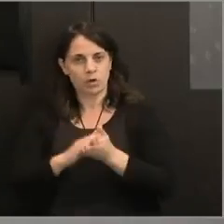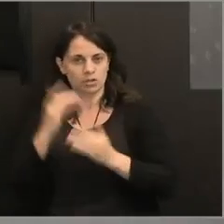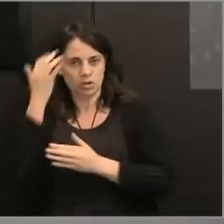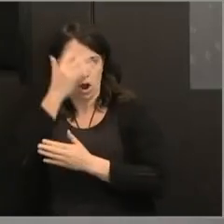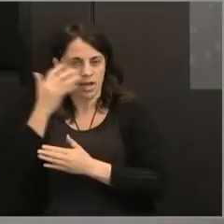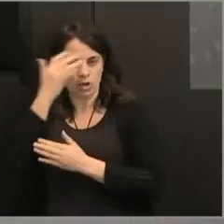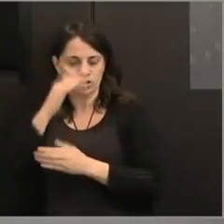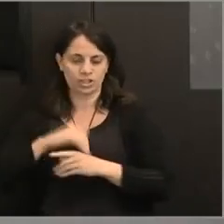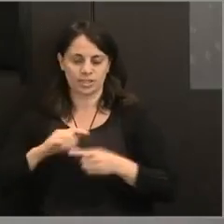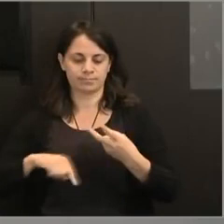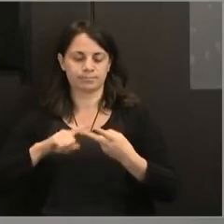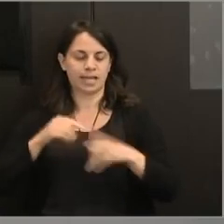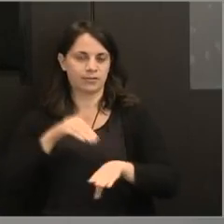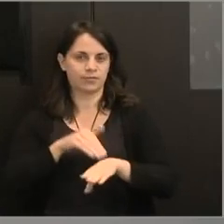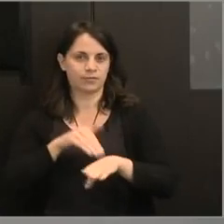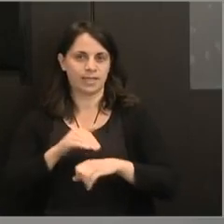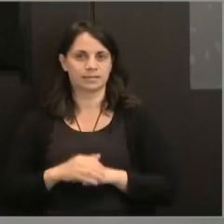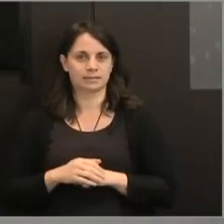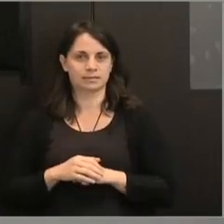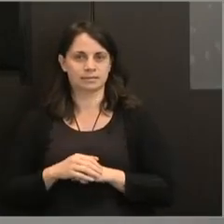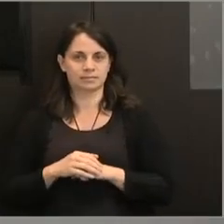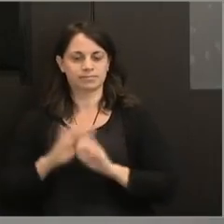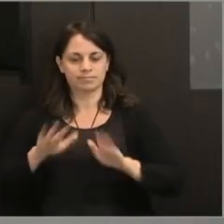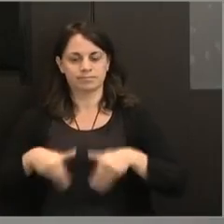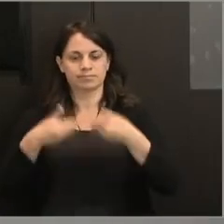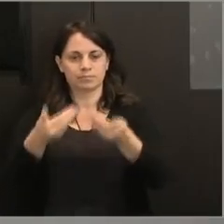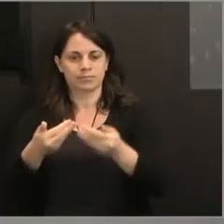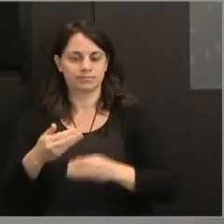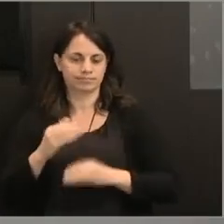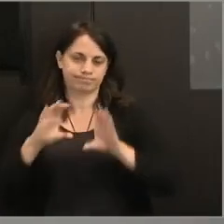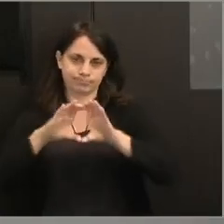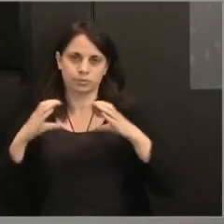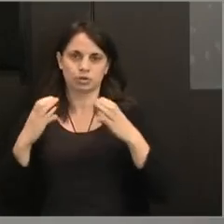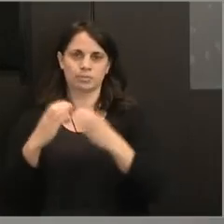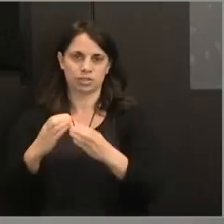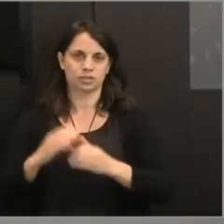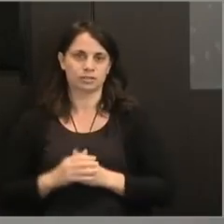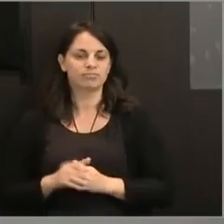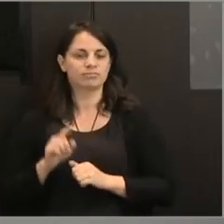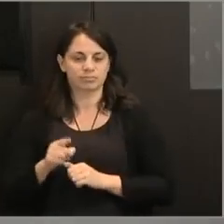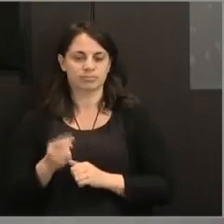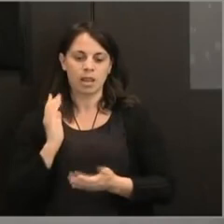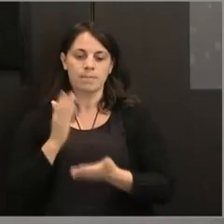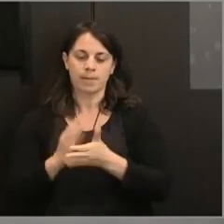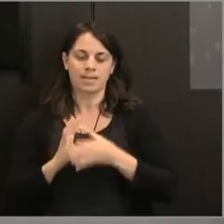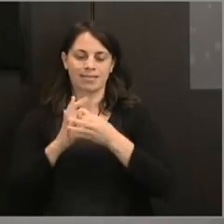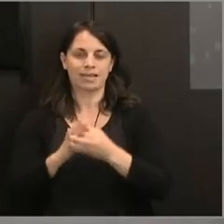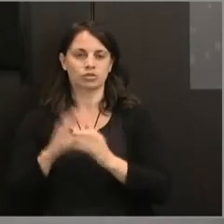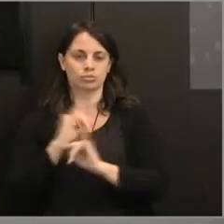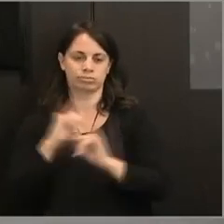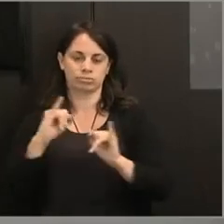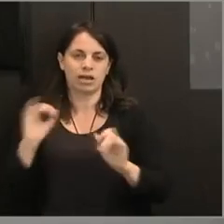we'll discuss how the issues before the Commission are inevitably framed by its violent history in this